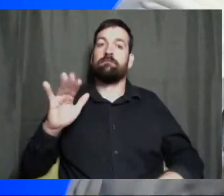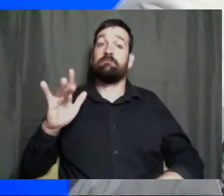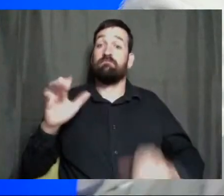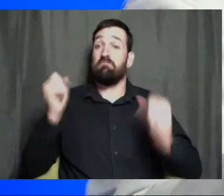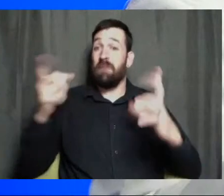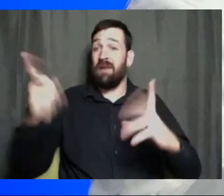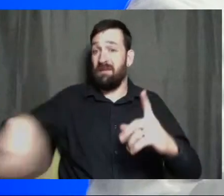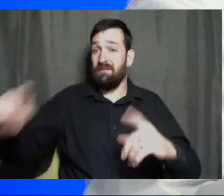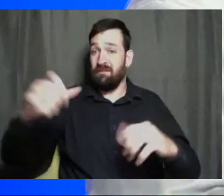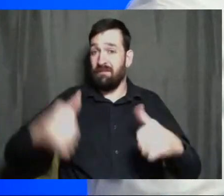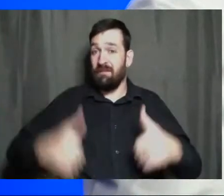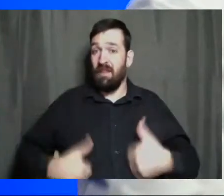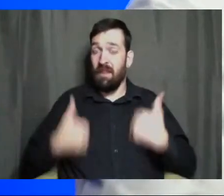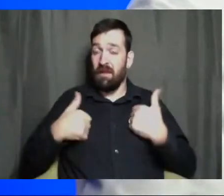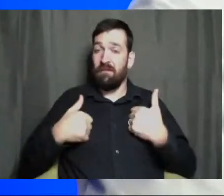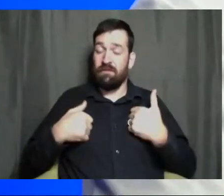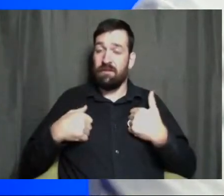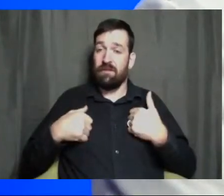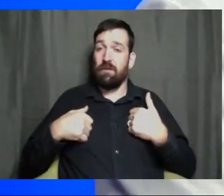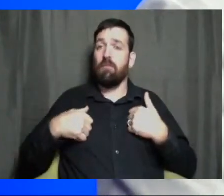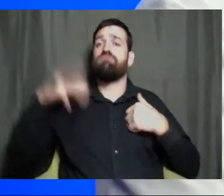so dispersed, they